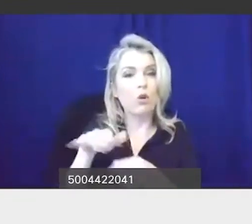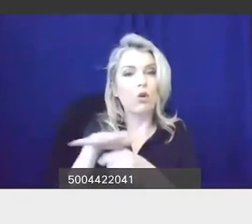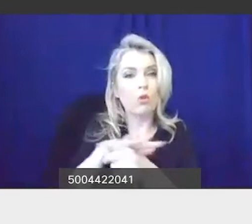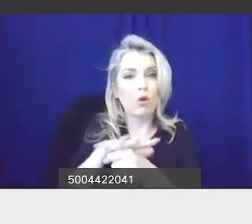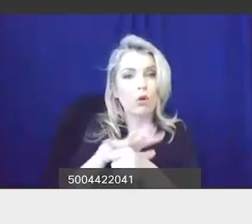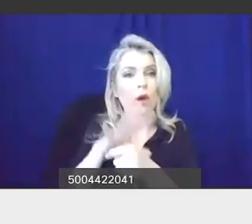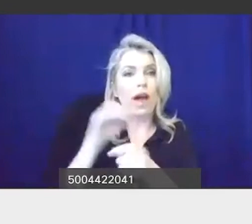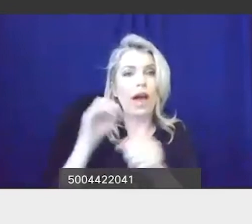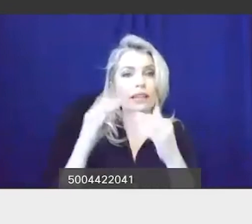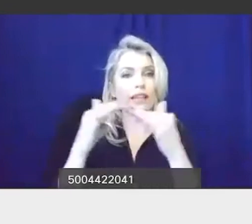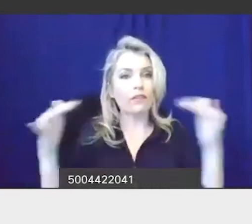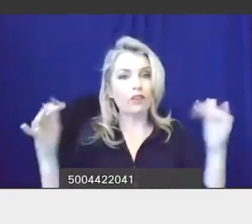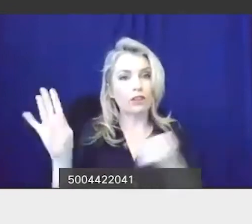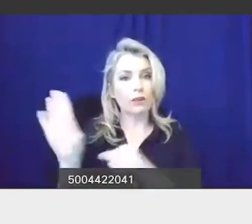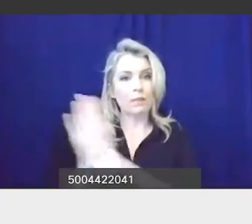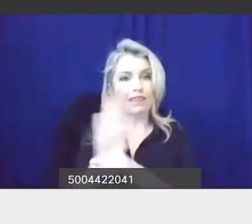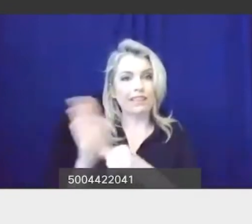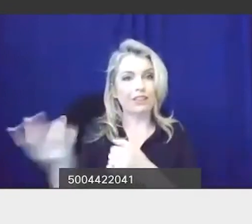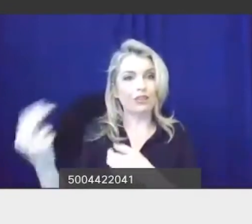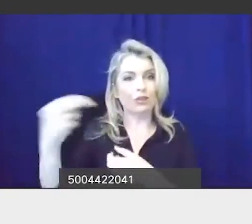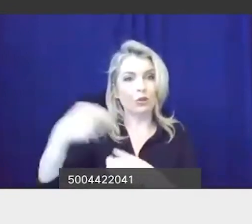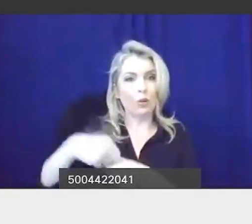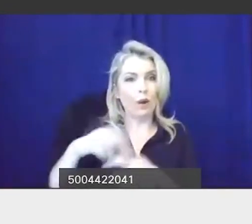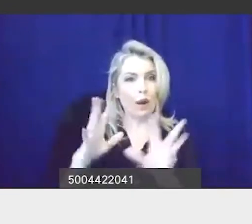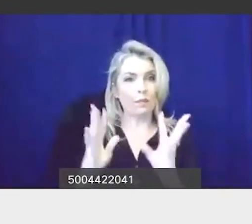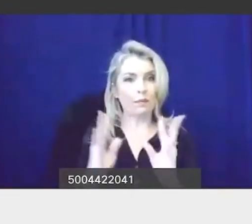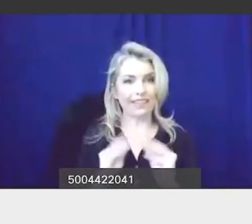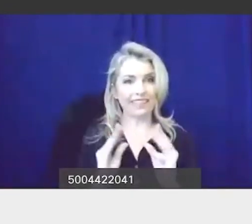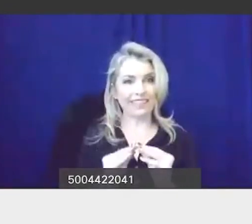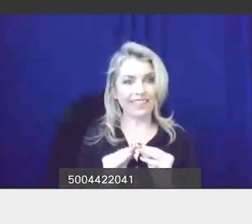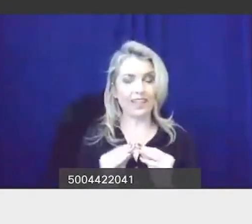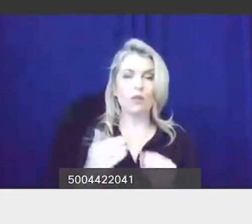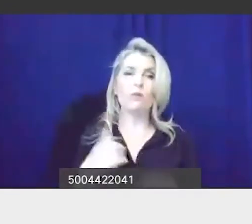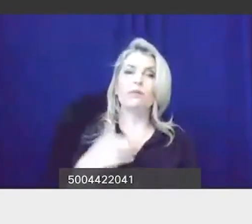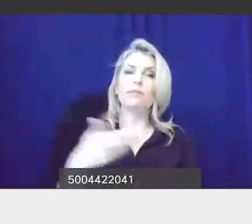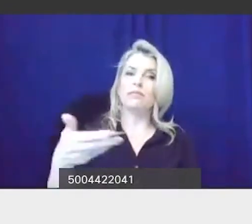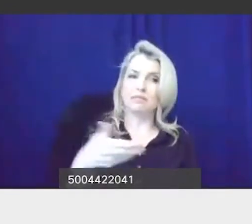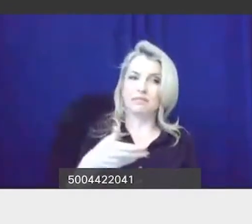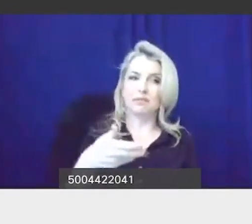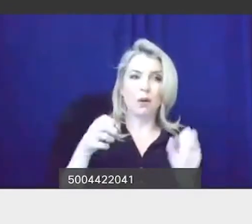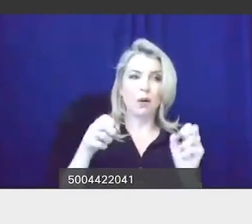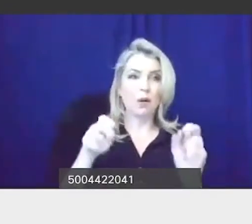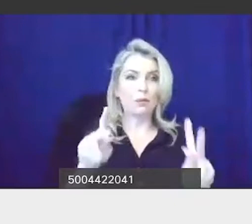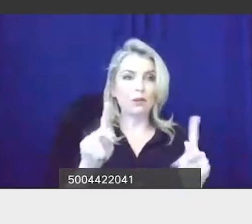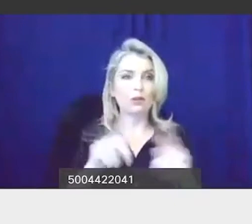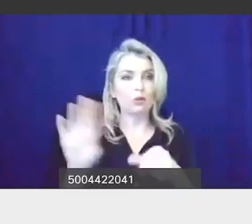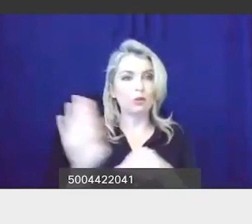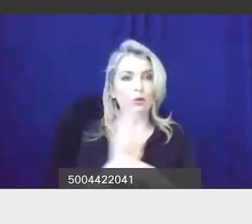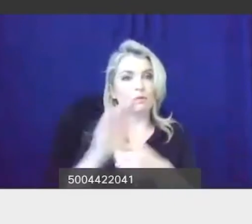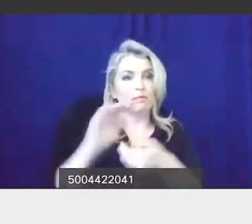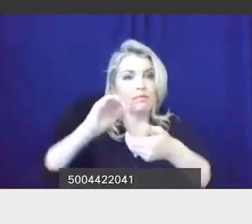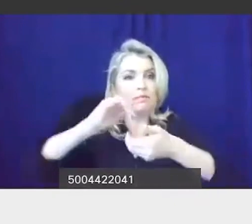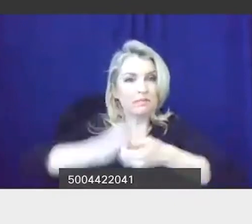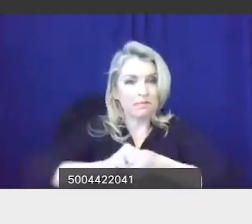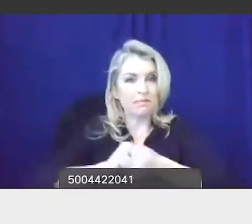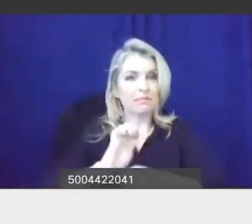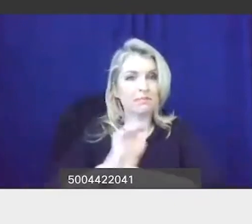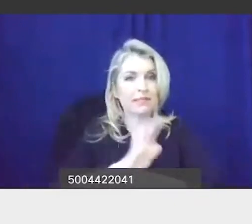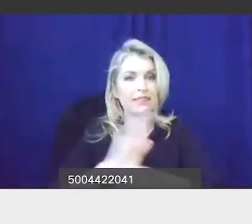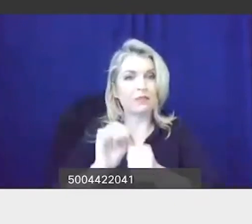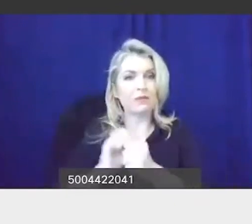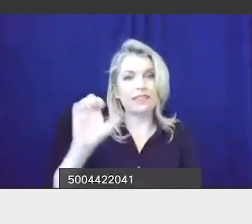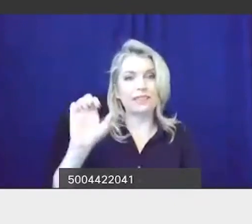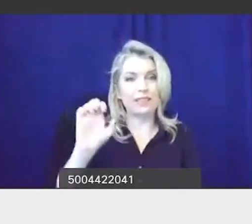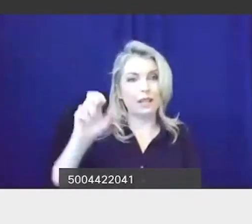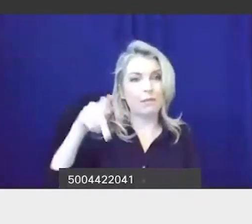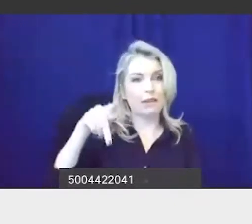for joining our session today. So we welcome you the opportunity to do business with CPS Energy, and we do need a wide